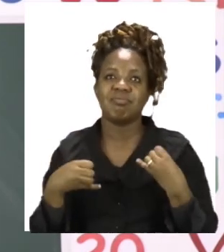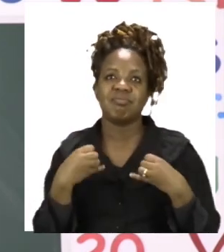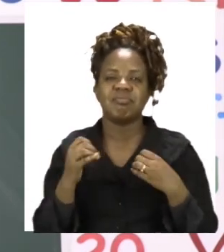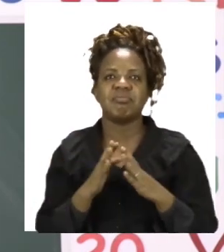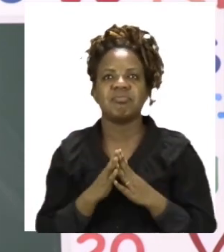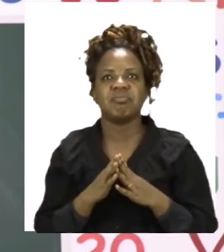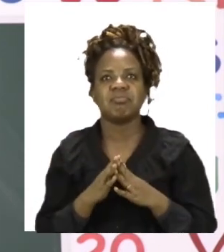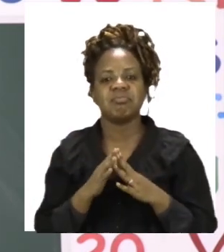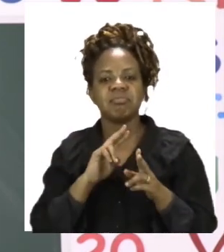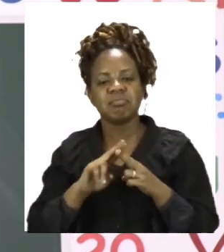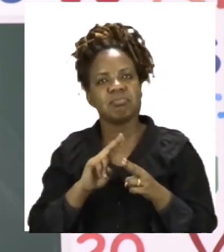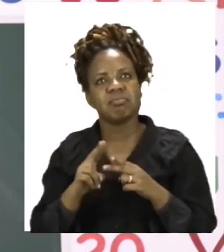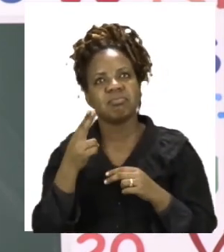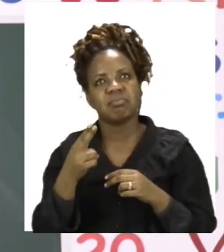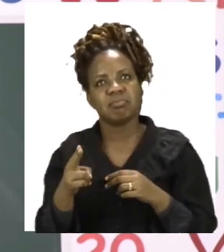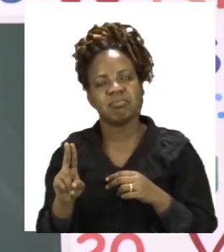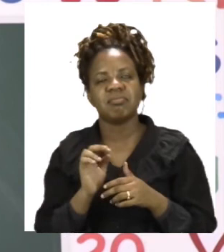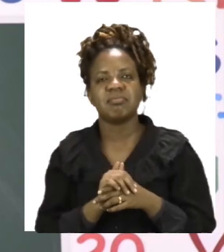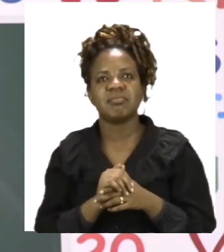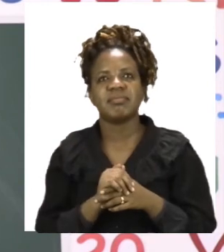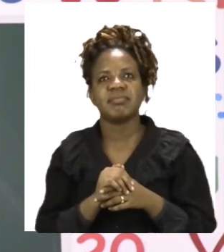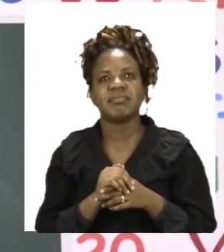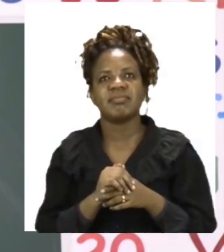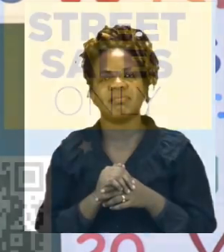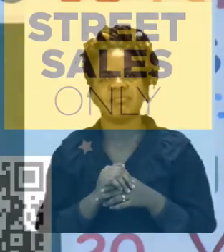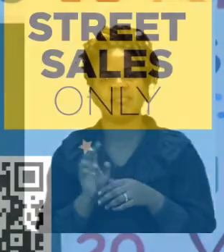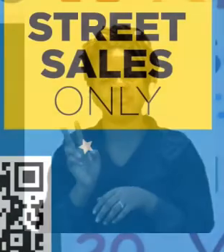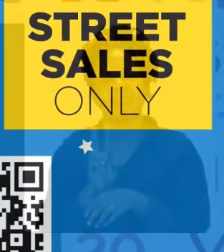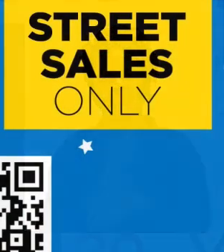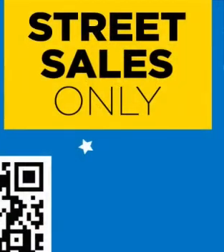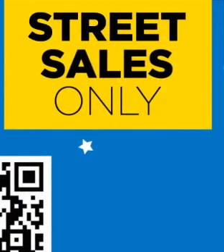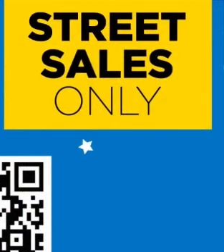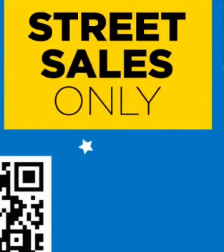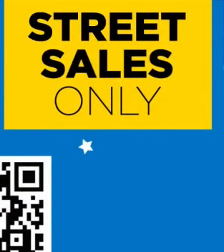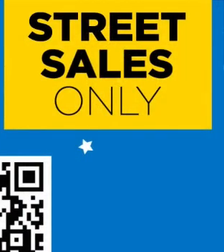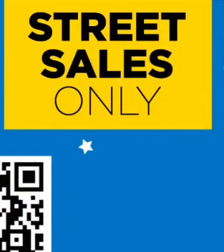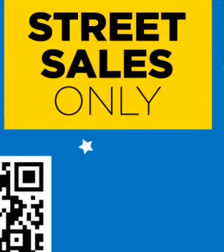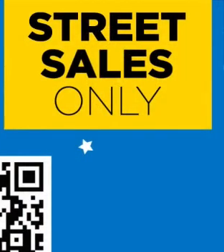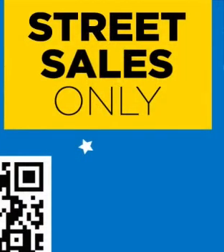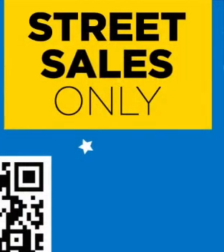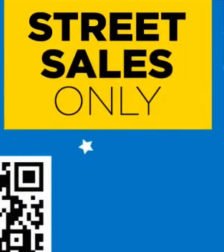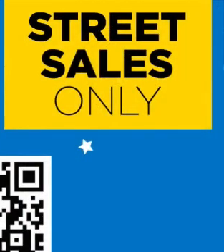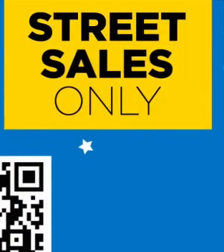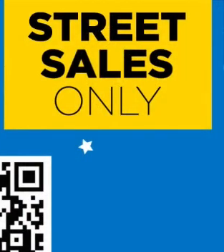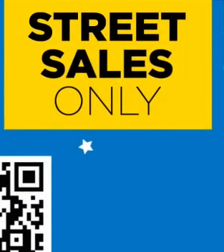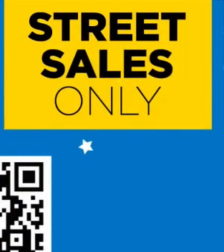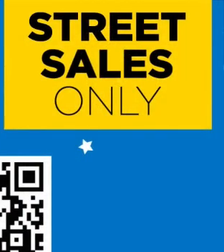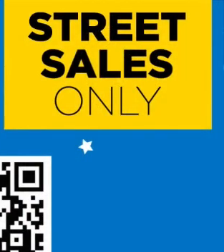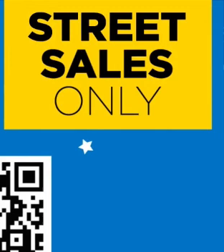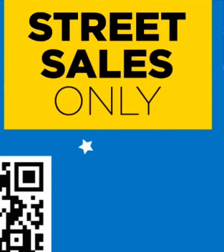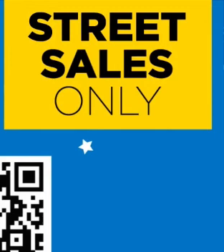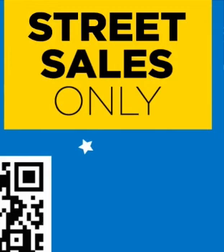take your time for both, and I will see you soon after the advert break. Follow us on MyZone Facebook Active Kids to watch